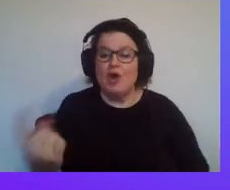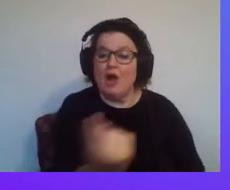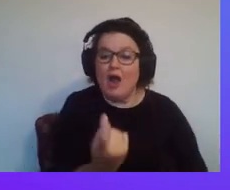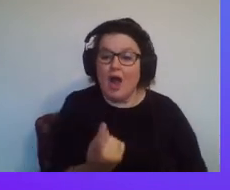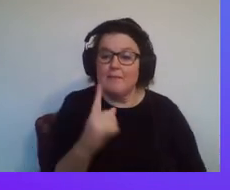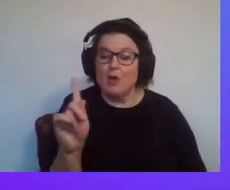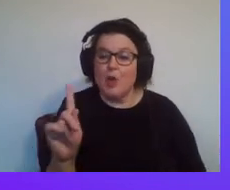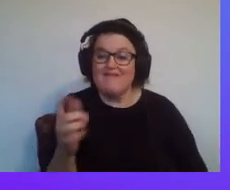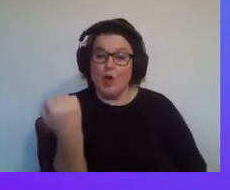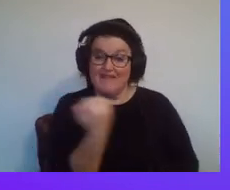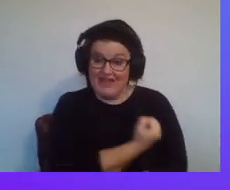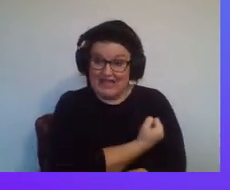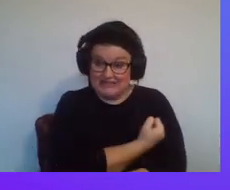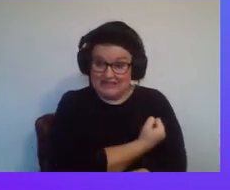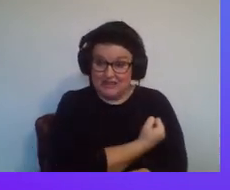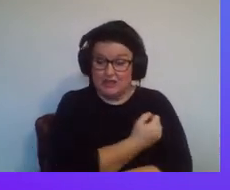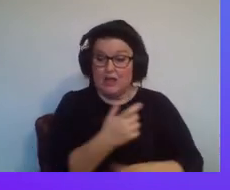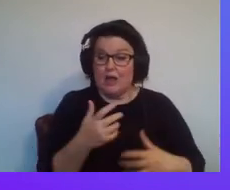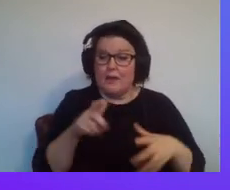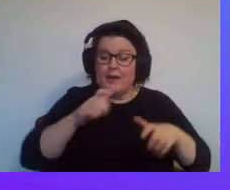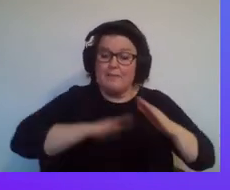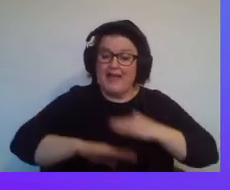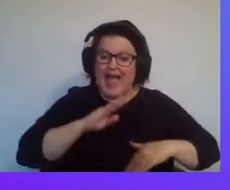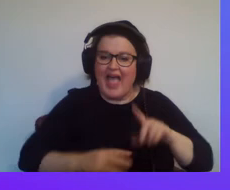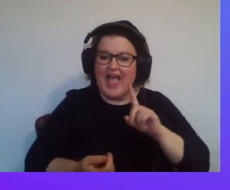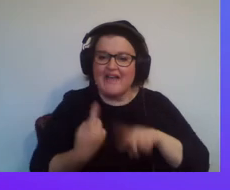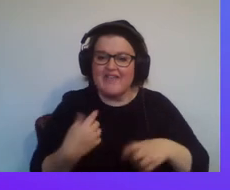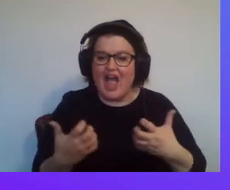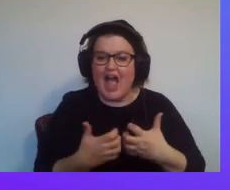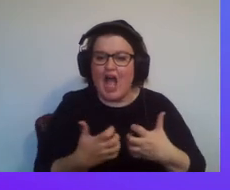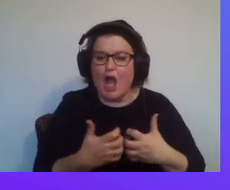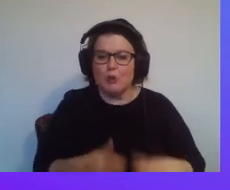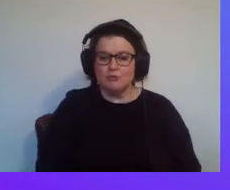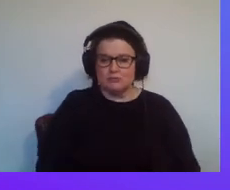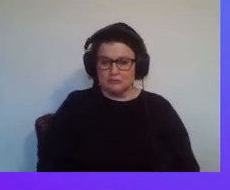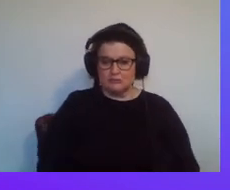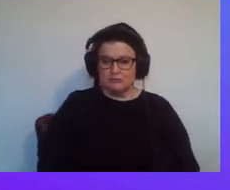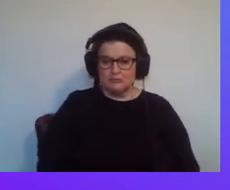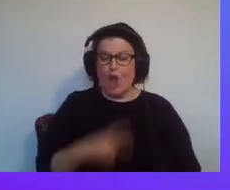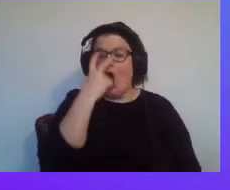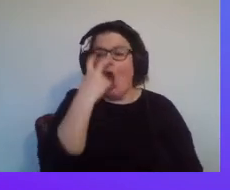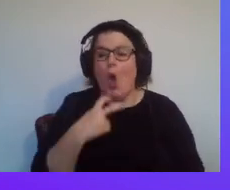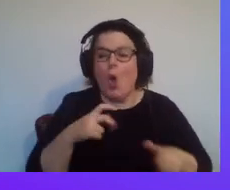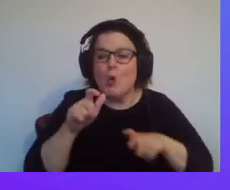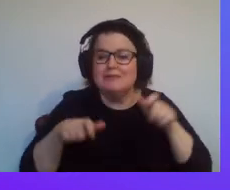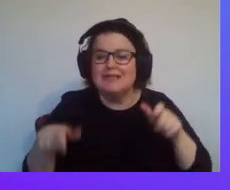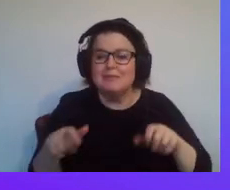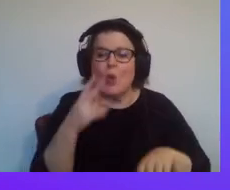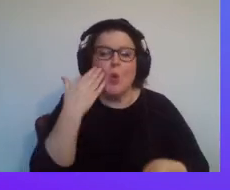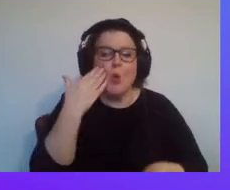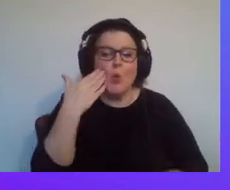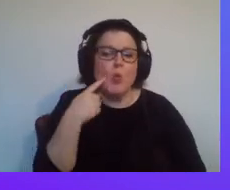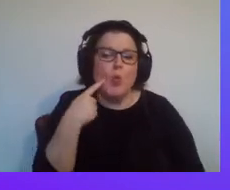What are you seeing? It's very interesting. The really old white population queuing up outside the door